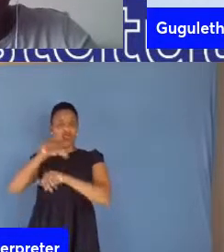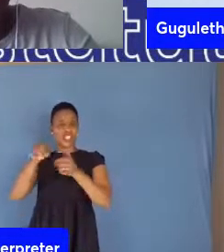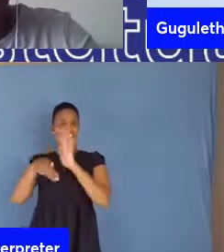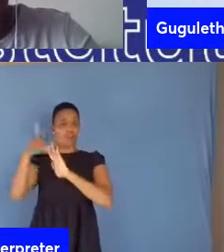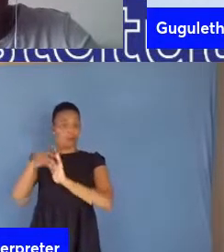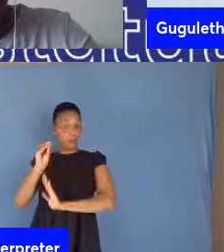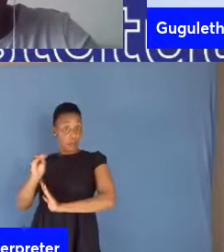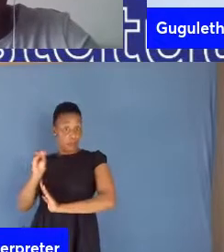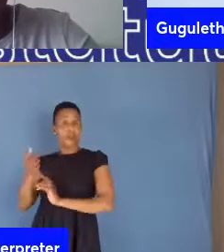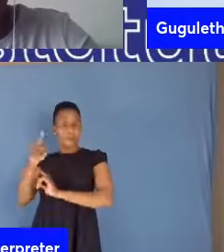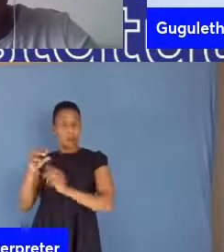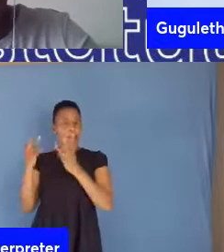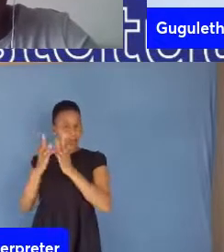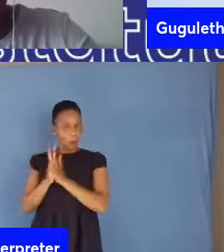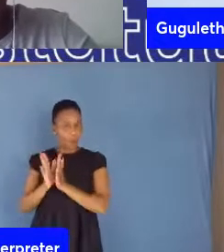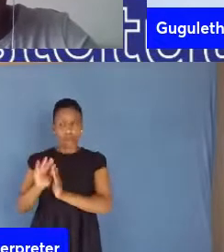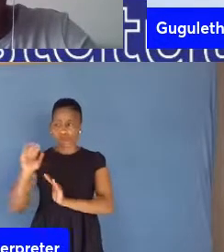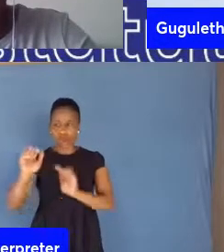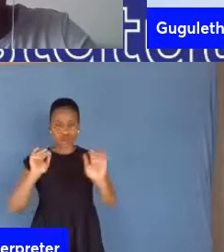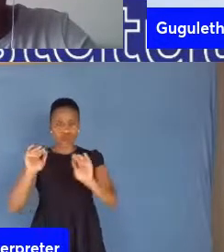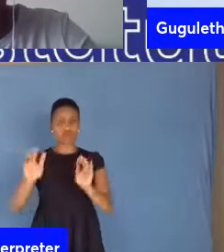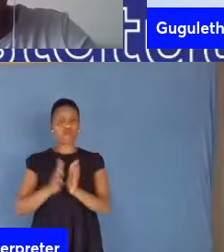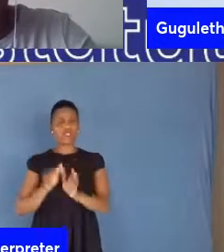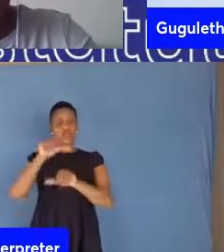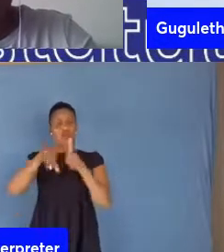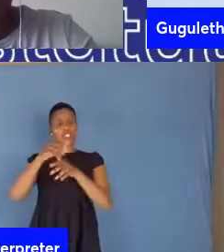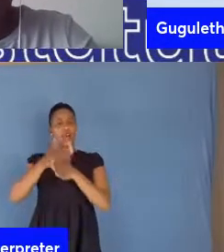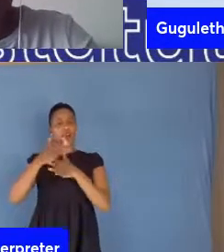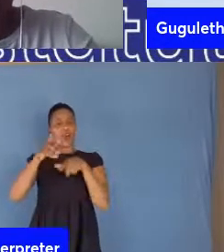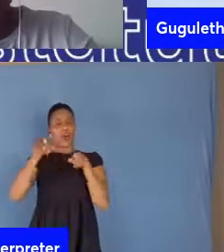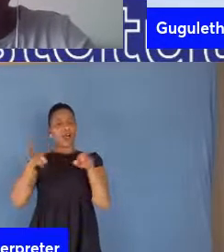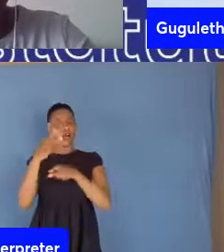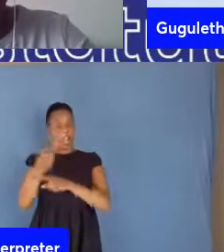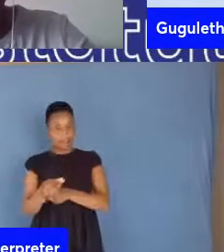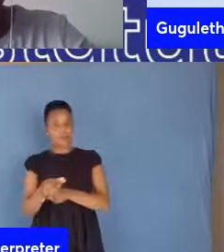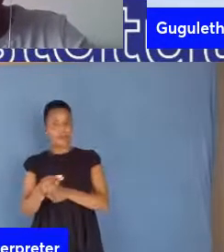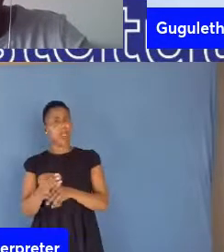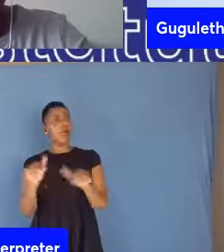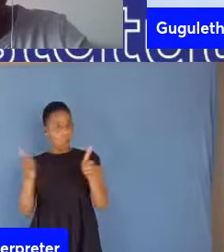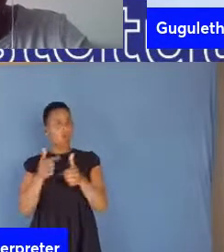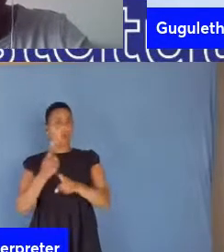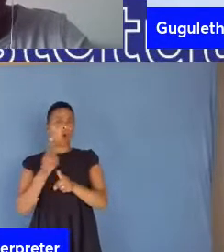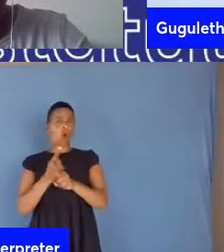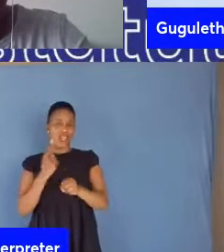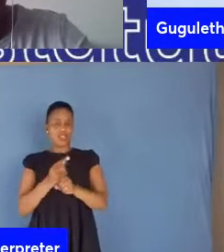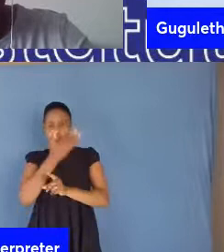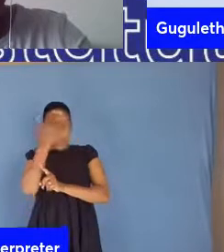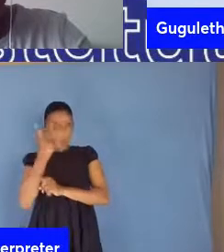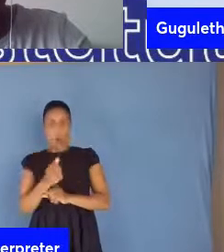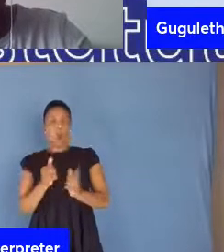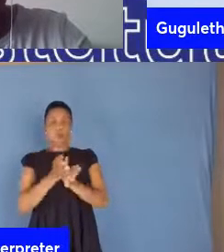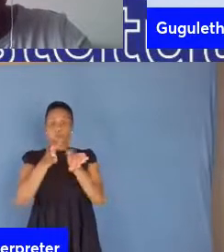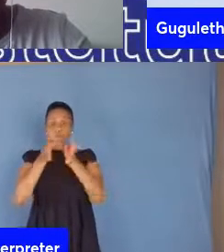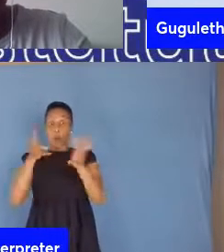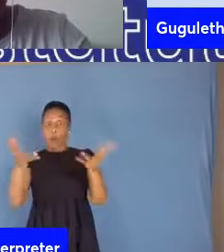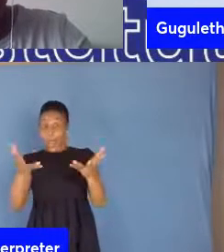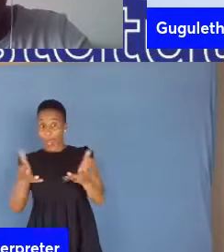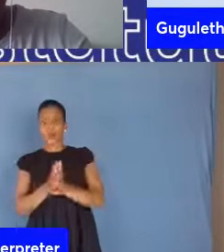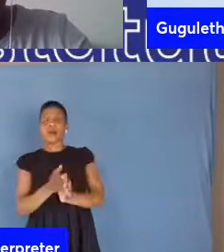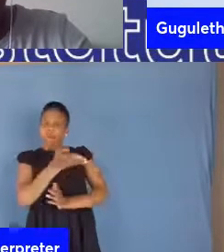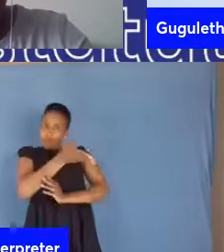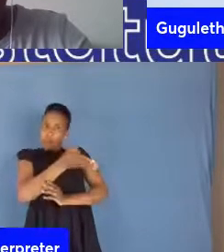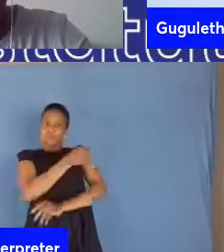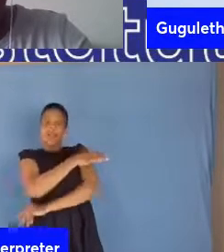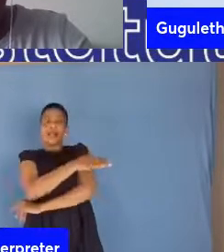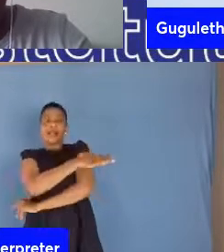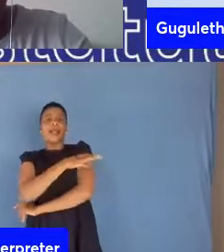reach out. They've got social workers. It's always good that even if you don't know where to go to your clinic. If you can go to your clinic and